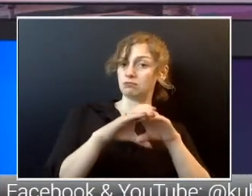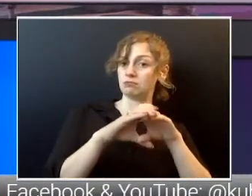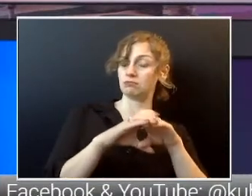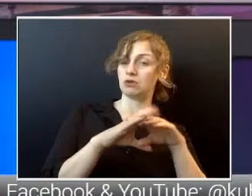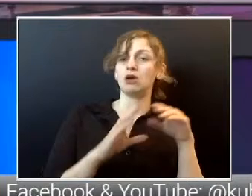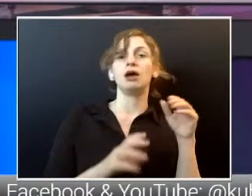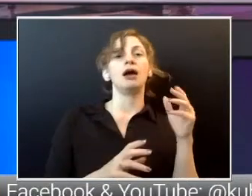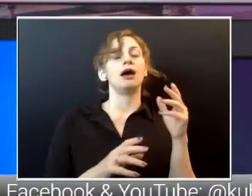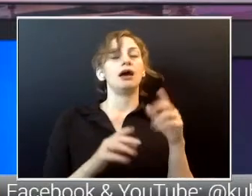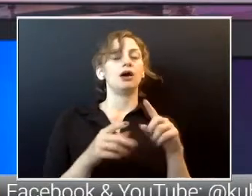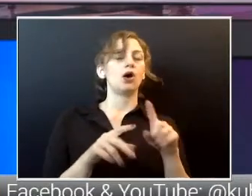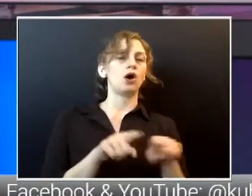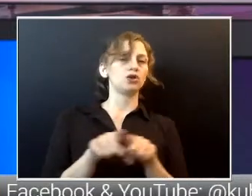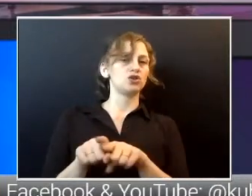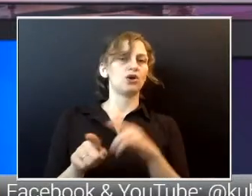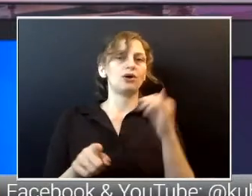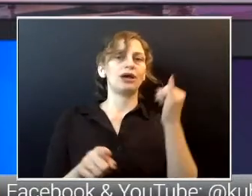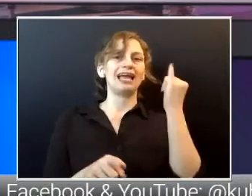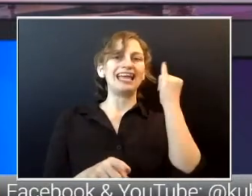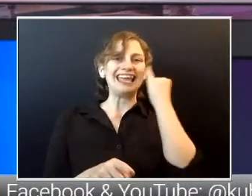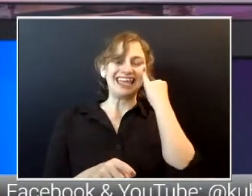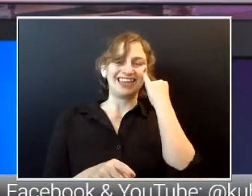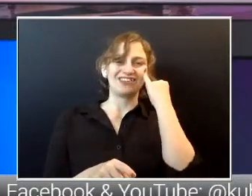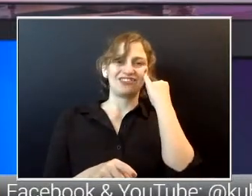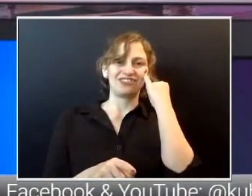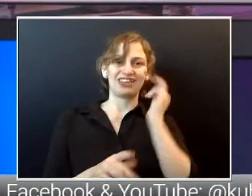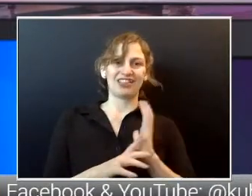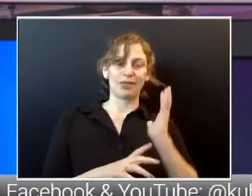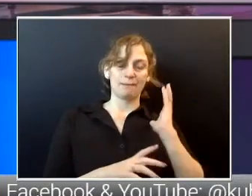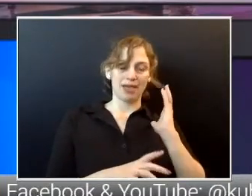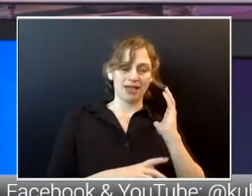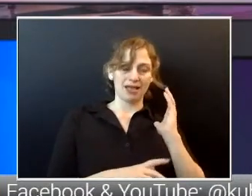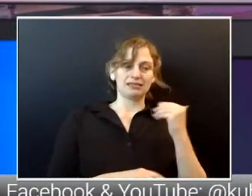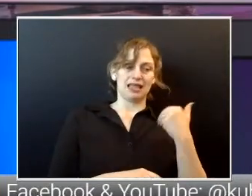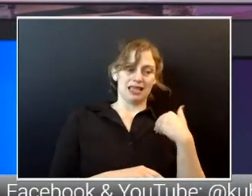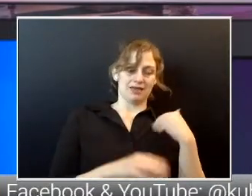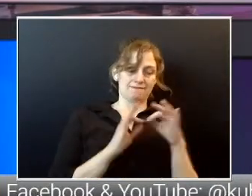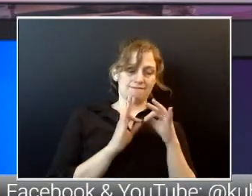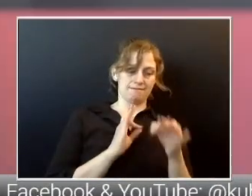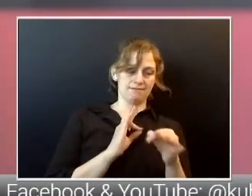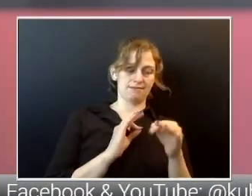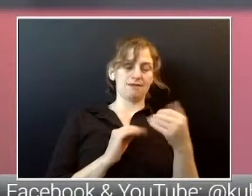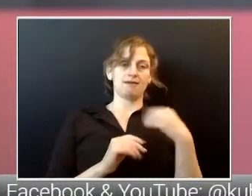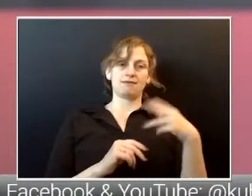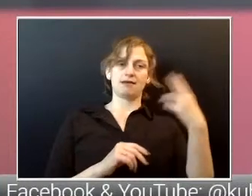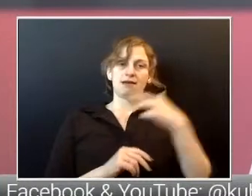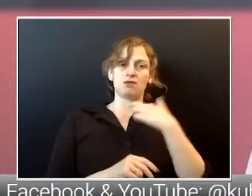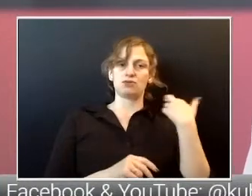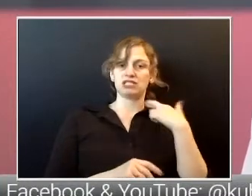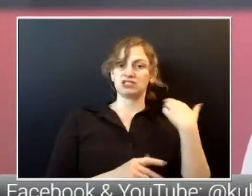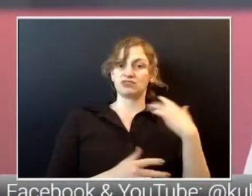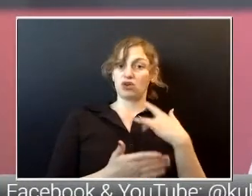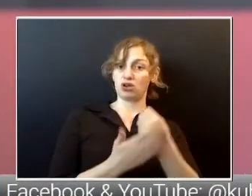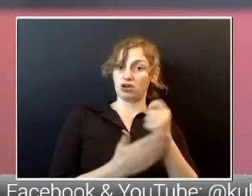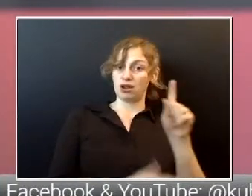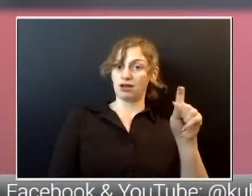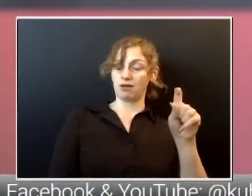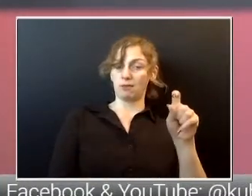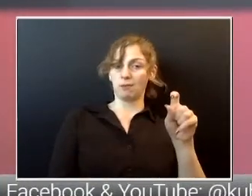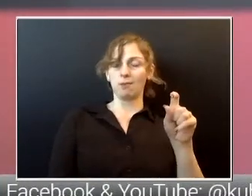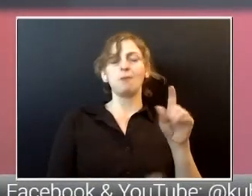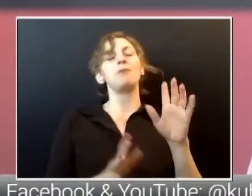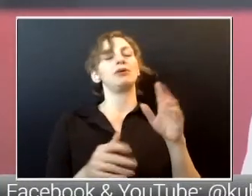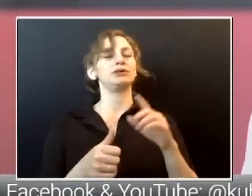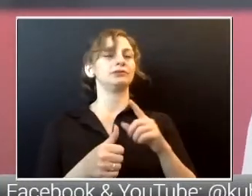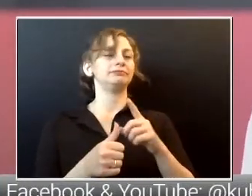myocardial infarction? Okay, let's just start with first, can it be treated with stents? Okay, so if there are two types of